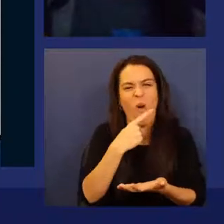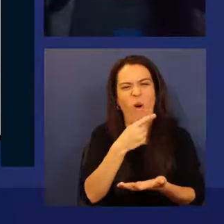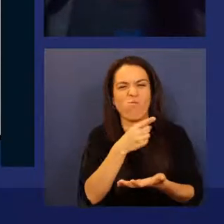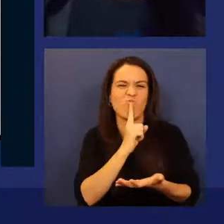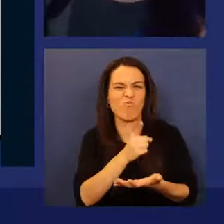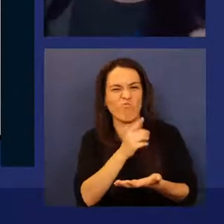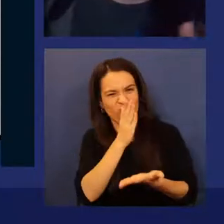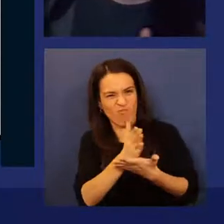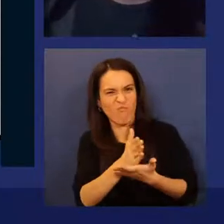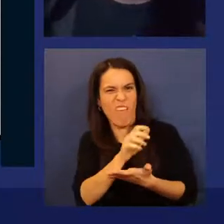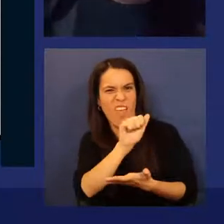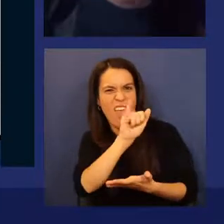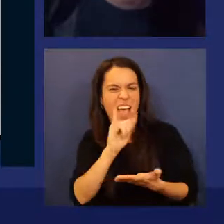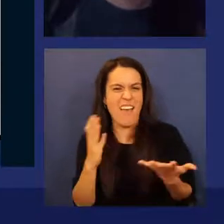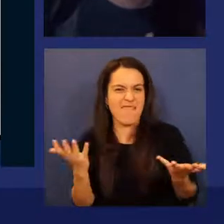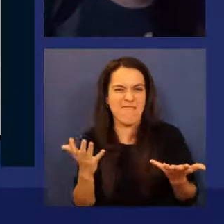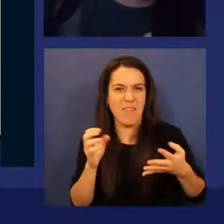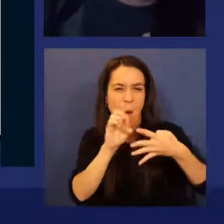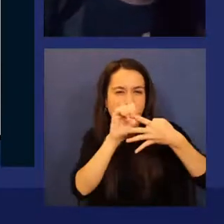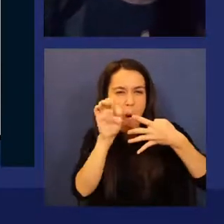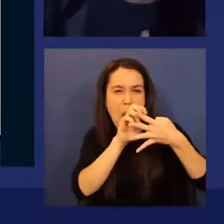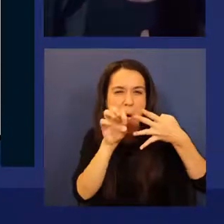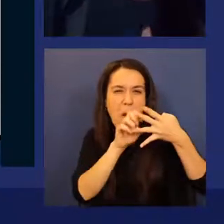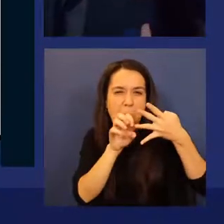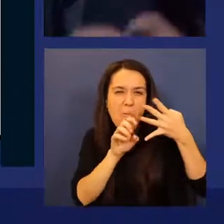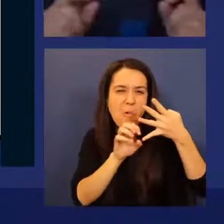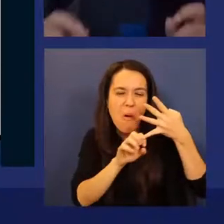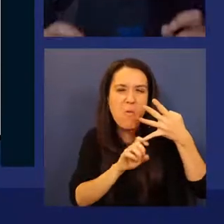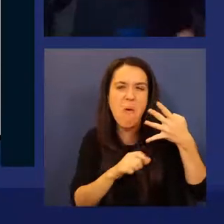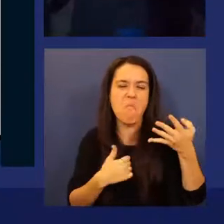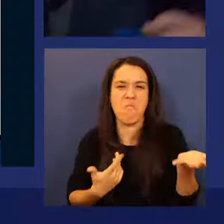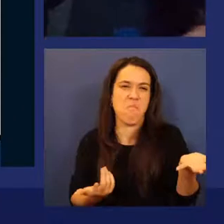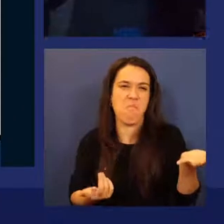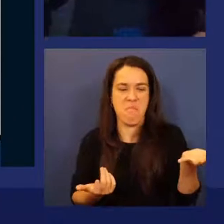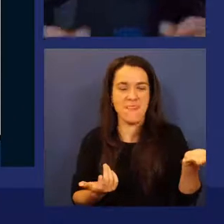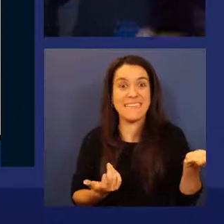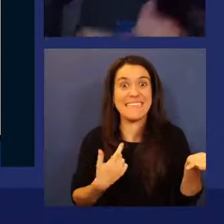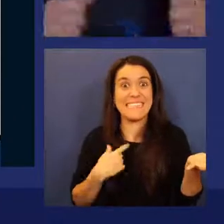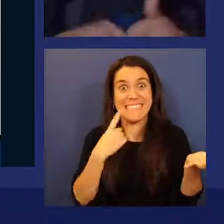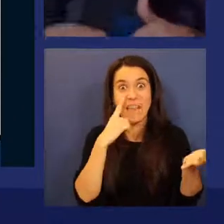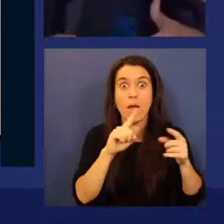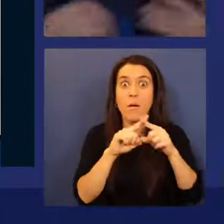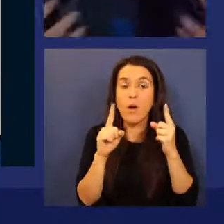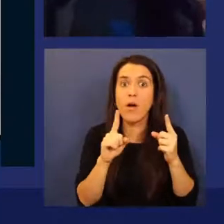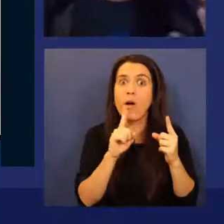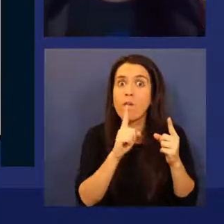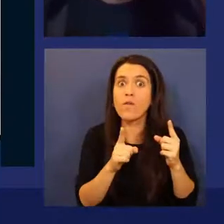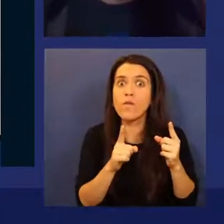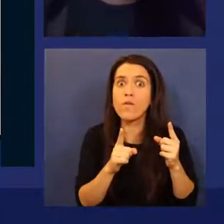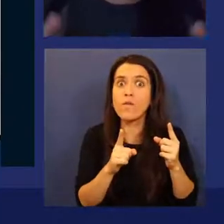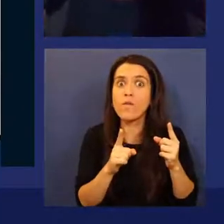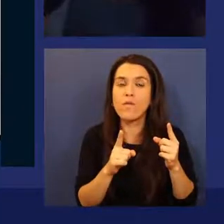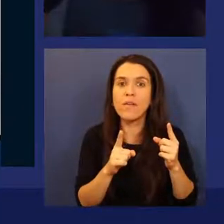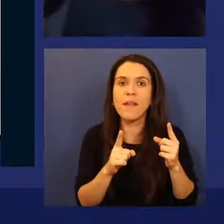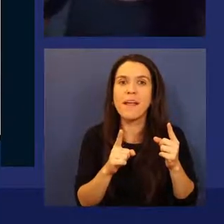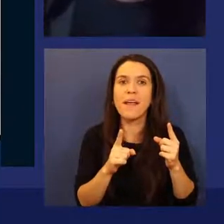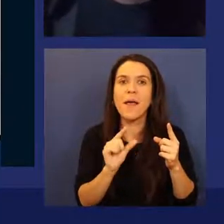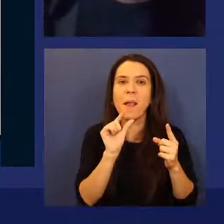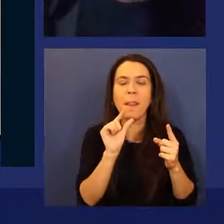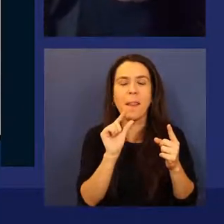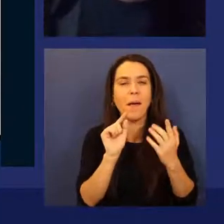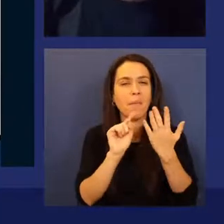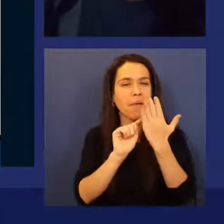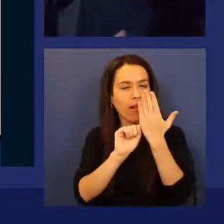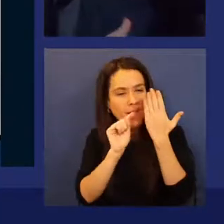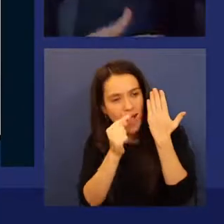I'm hard coding every decision that'll ever be made. But there was it was symbolic AI, now that I know a